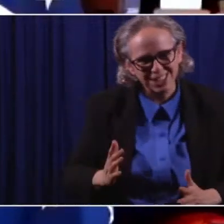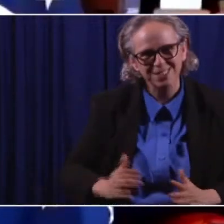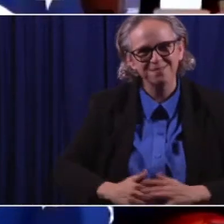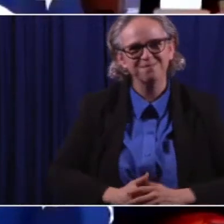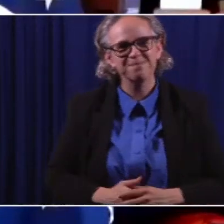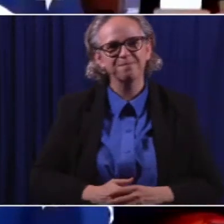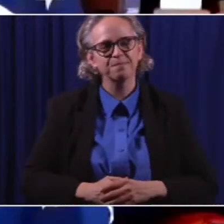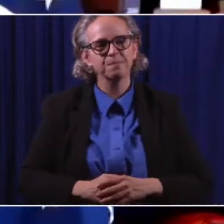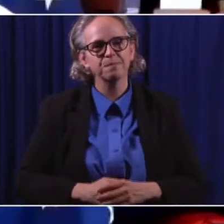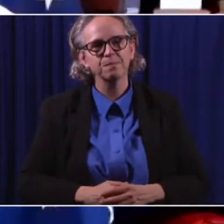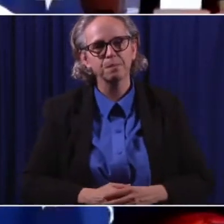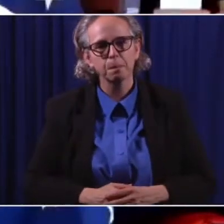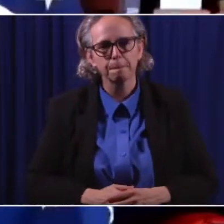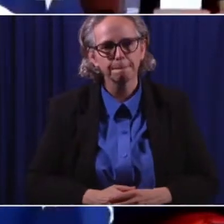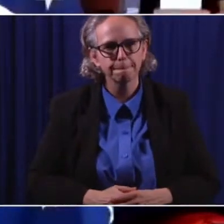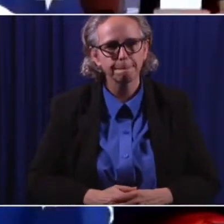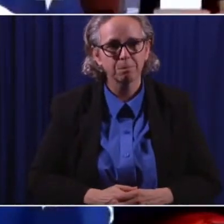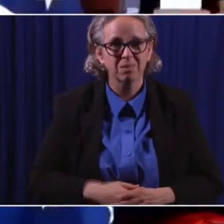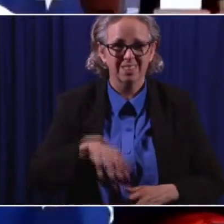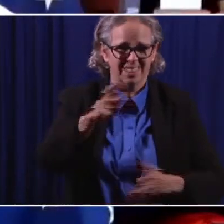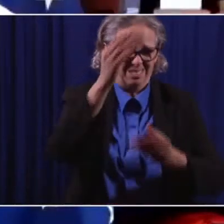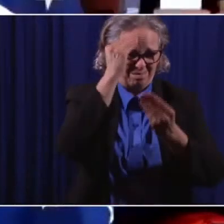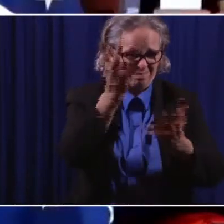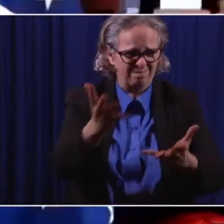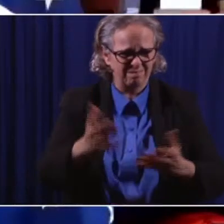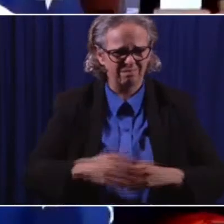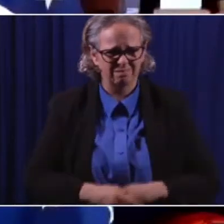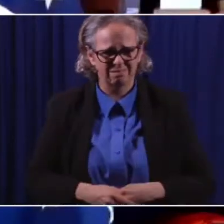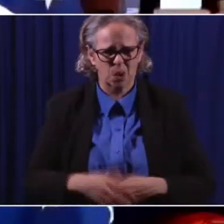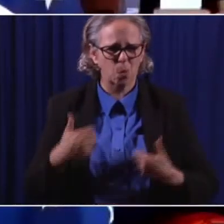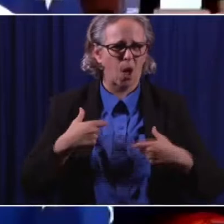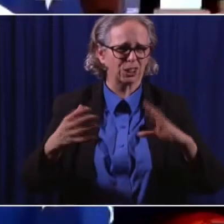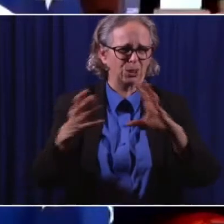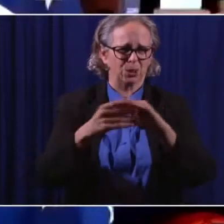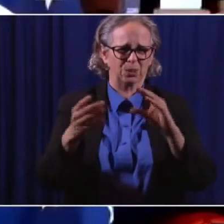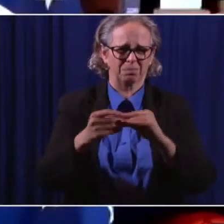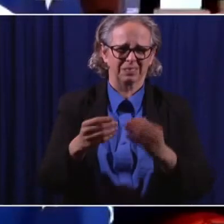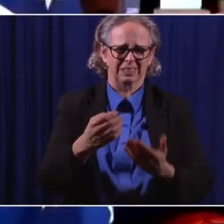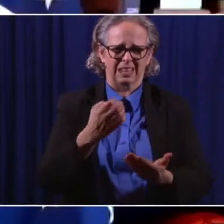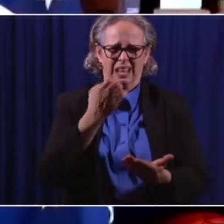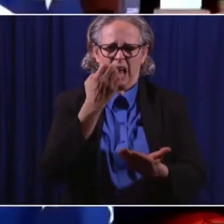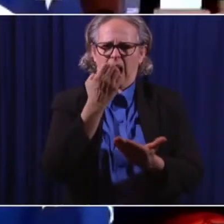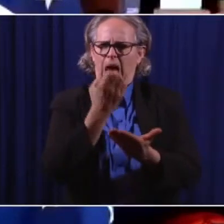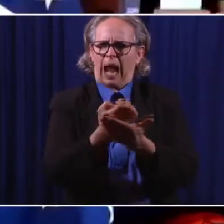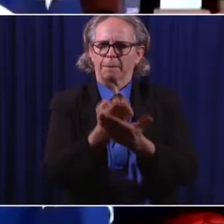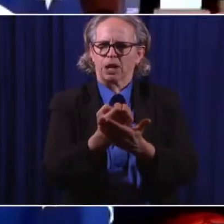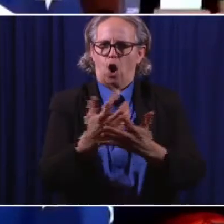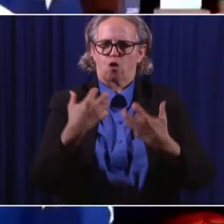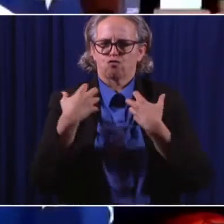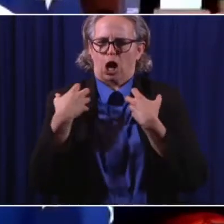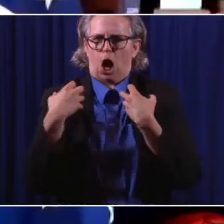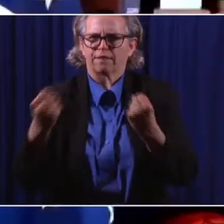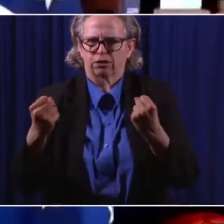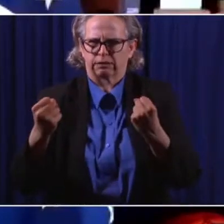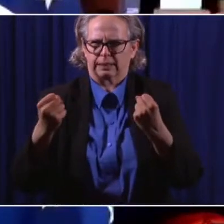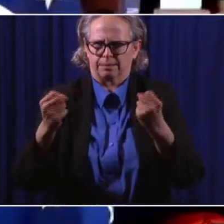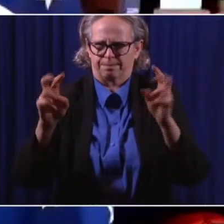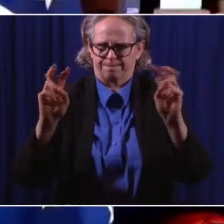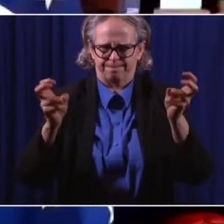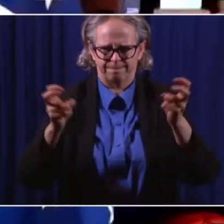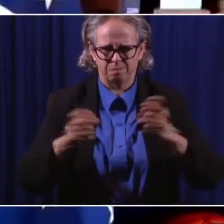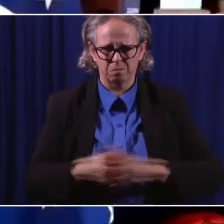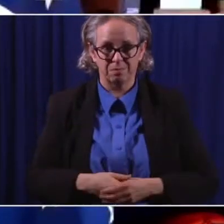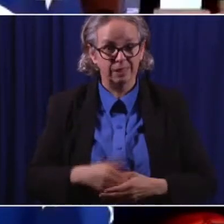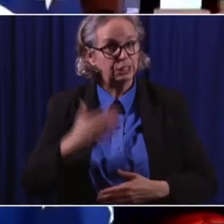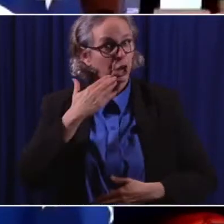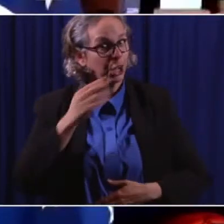just want to spend a little time on the economic recovery. And and some news there, and really to